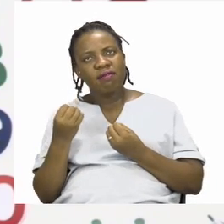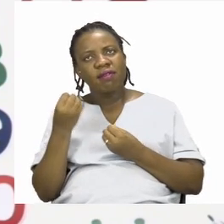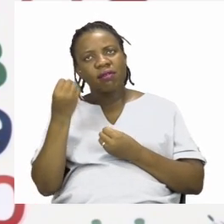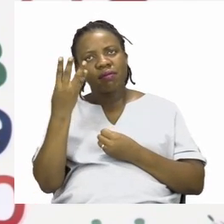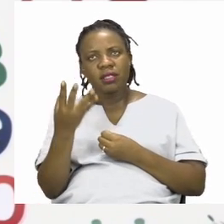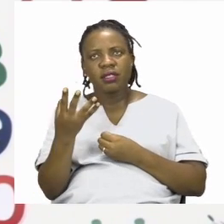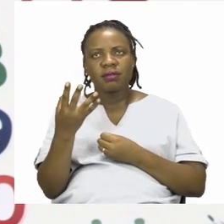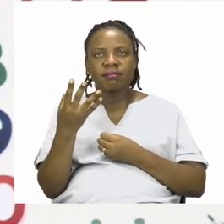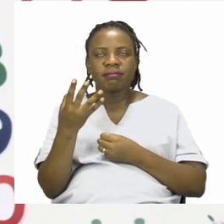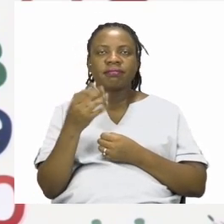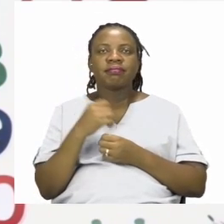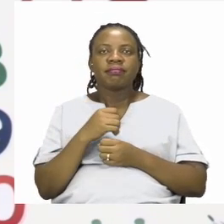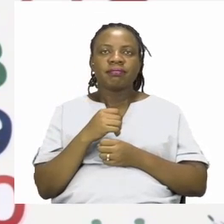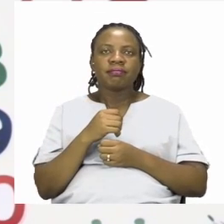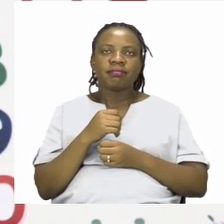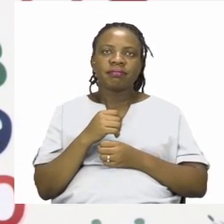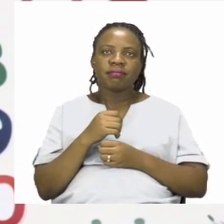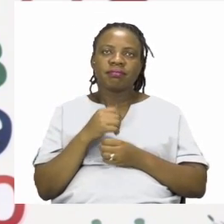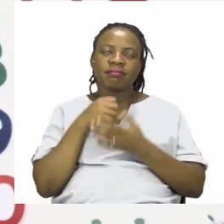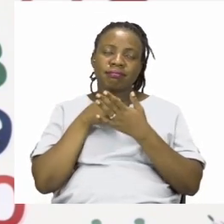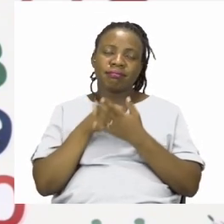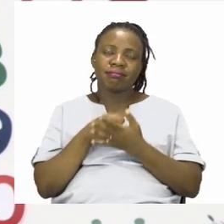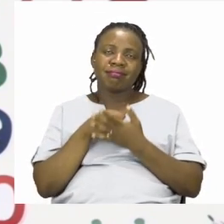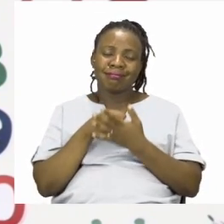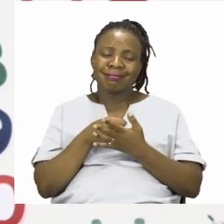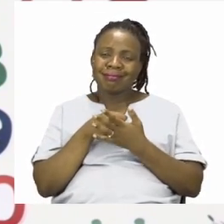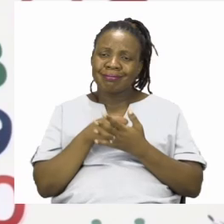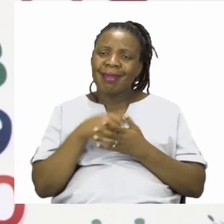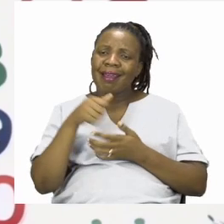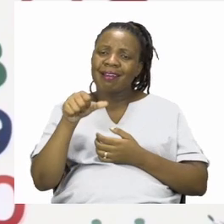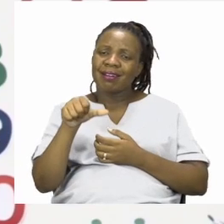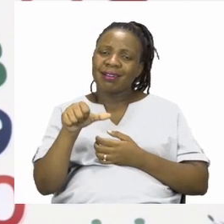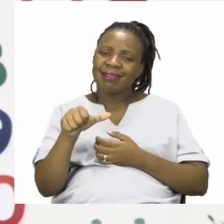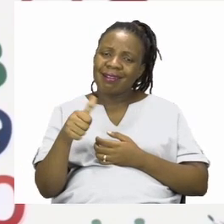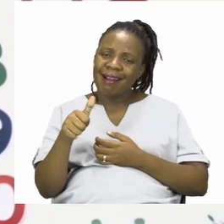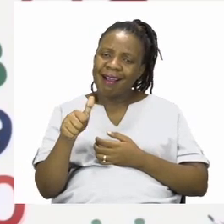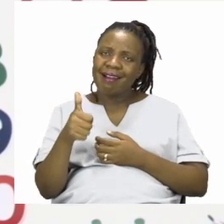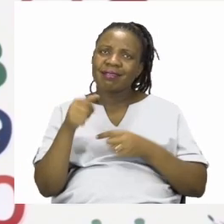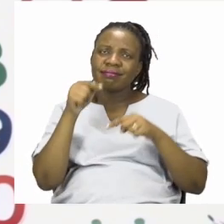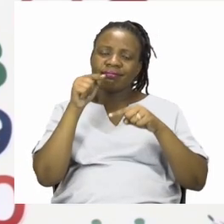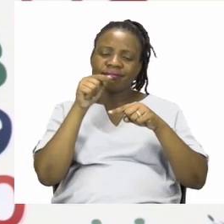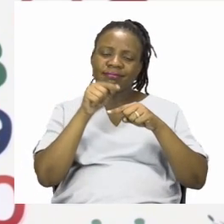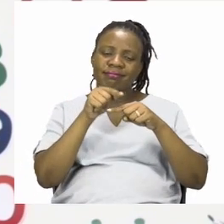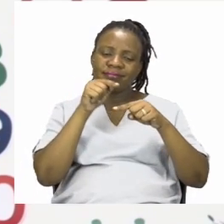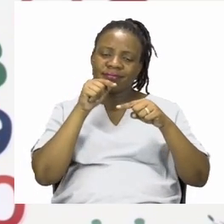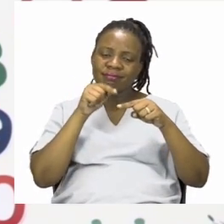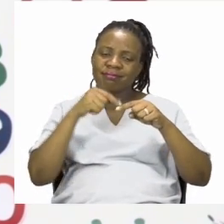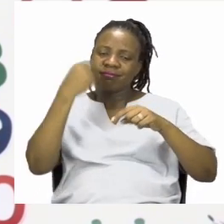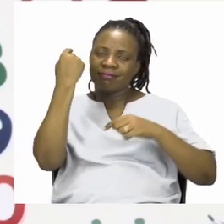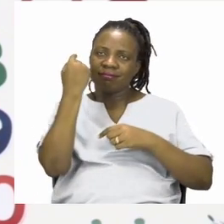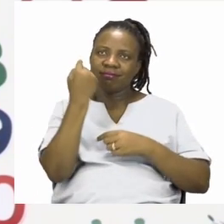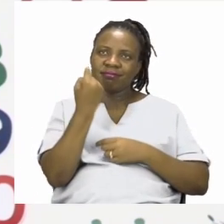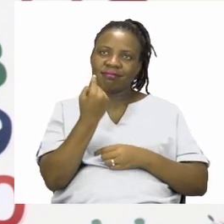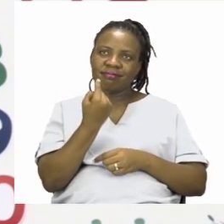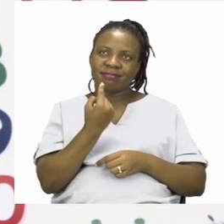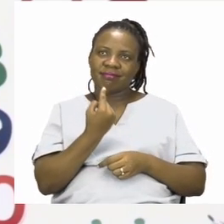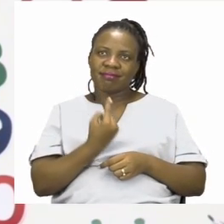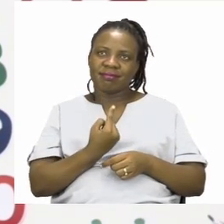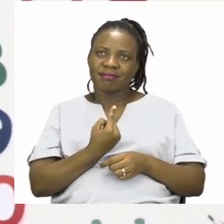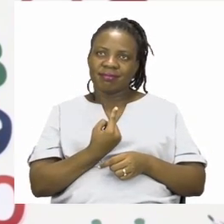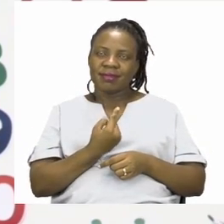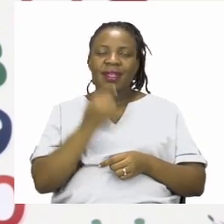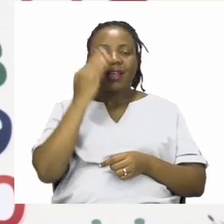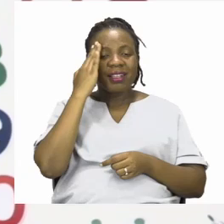everyone, I want you to all try and do all of the other division sums on your own. Now, I know you can do